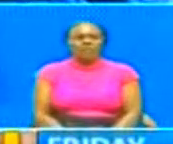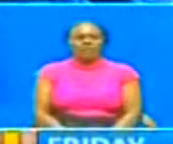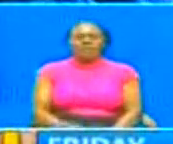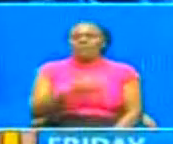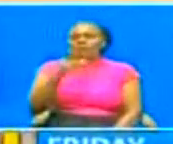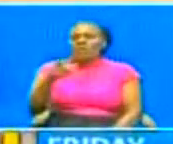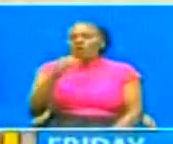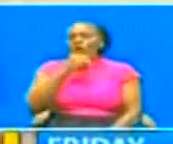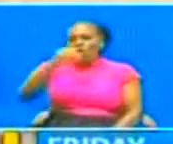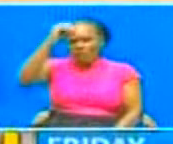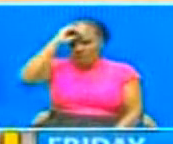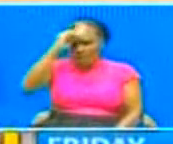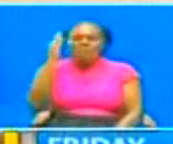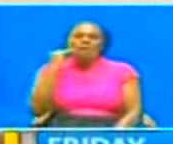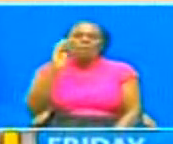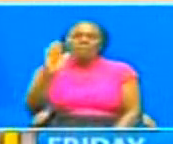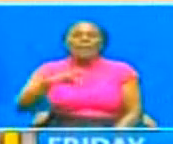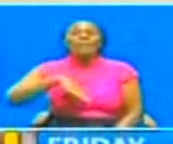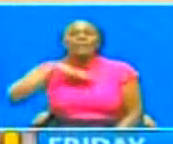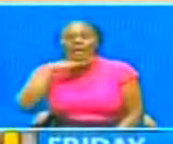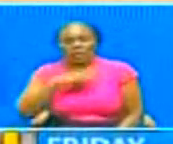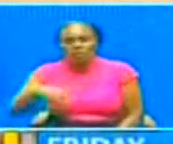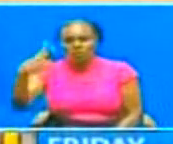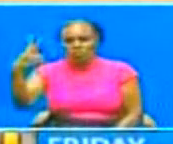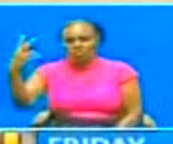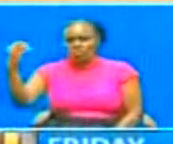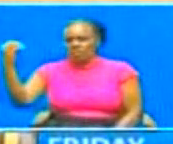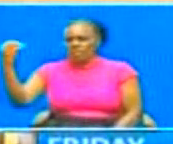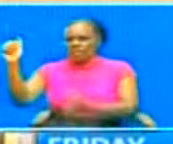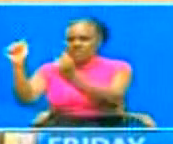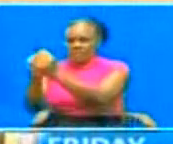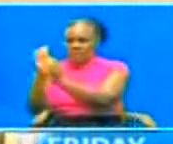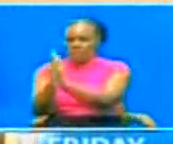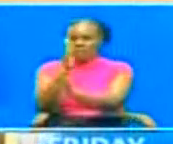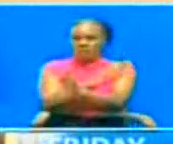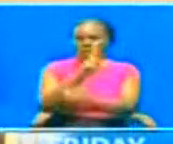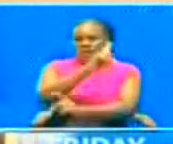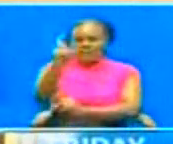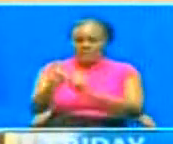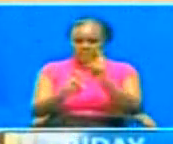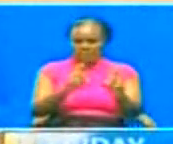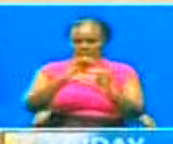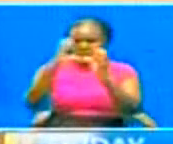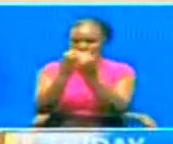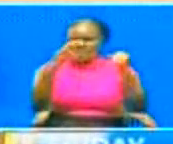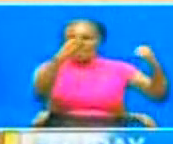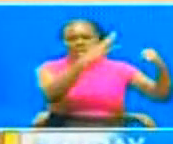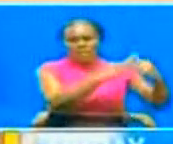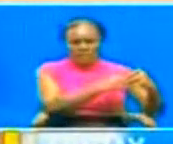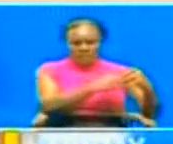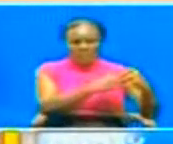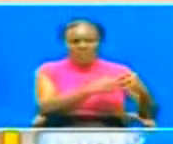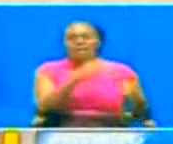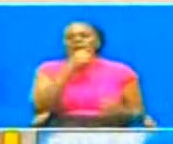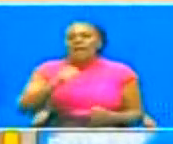Ibrahim is an orphan, his mother having passed on in 2010, right before his KCPE examinations. I have only